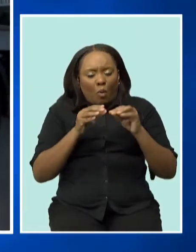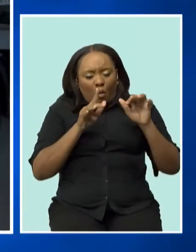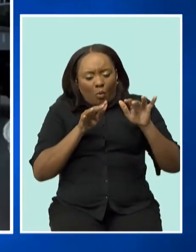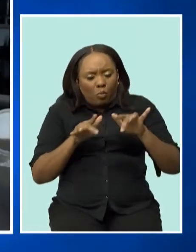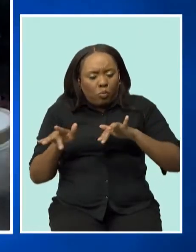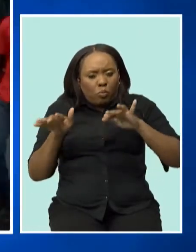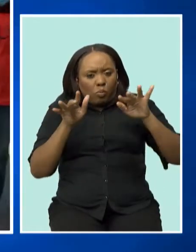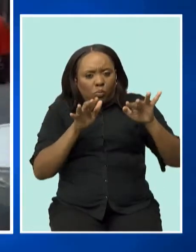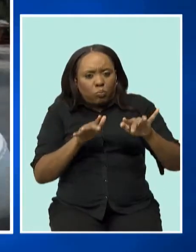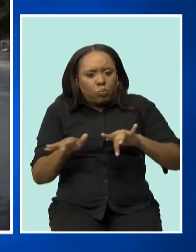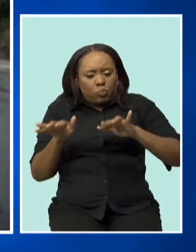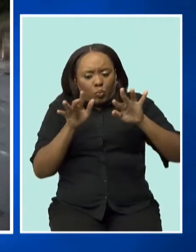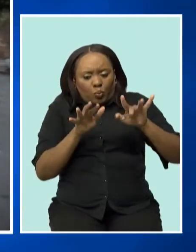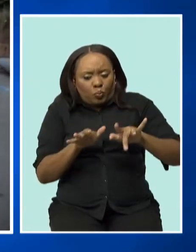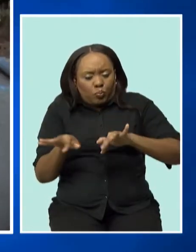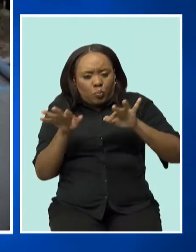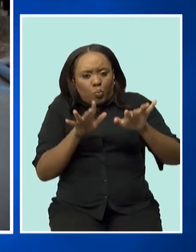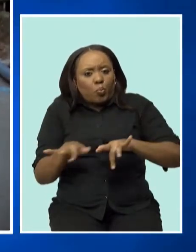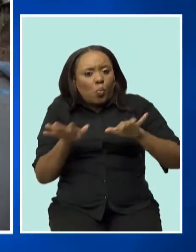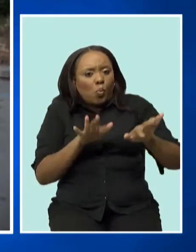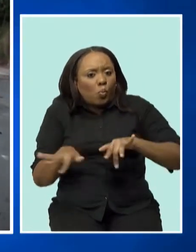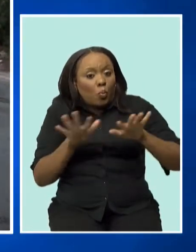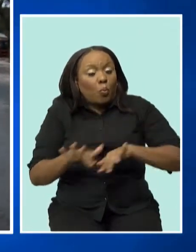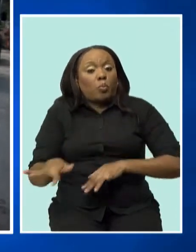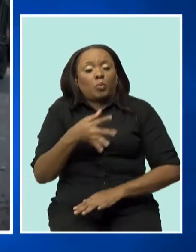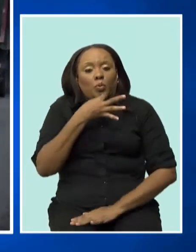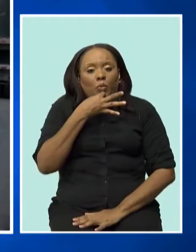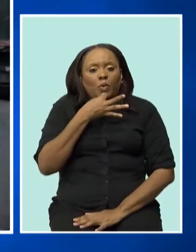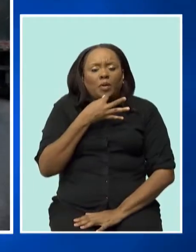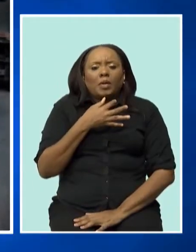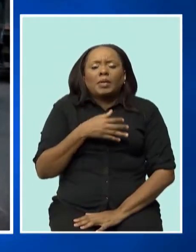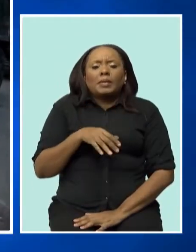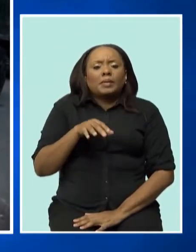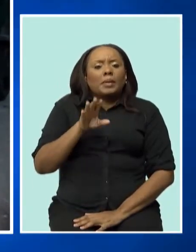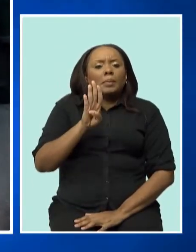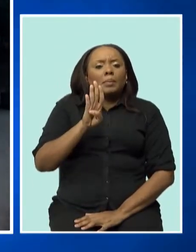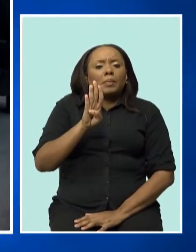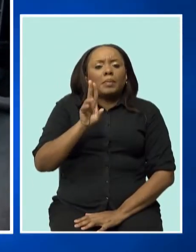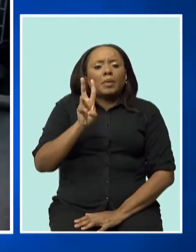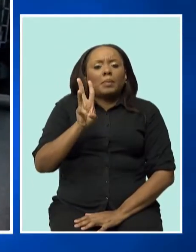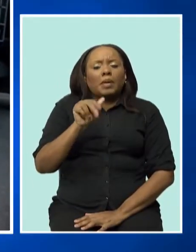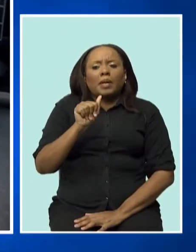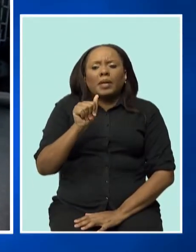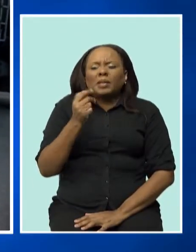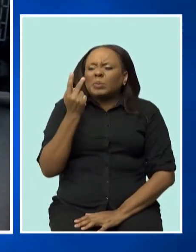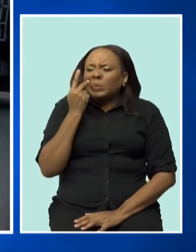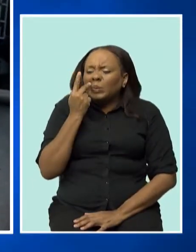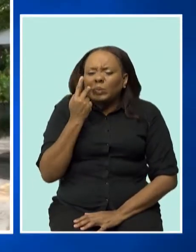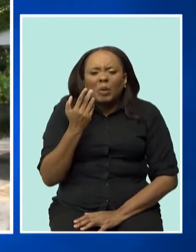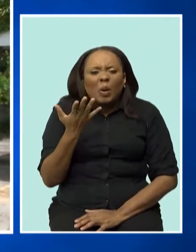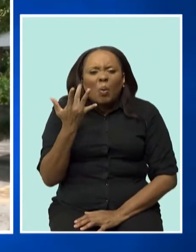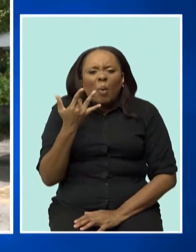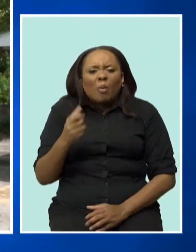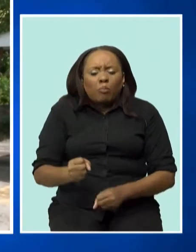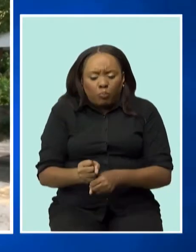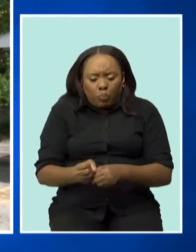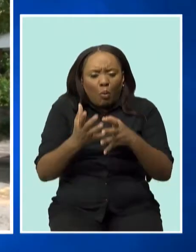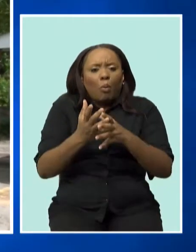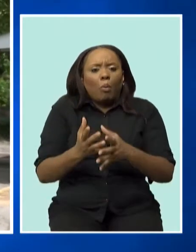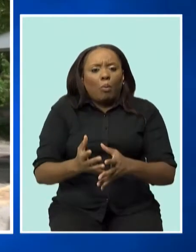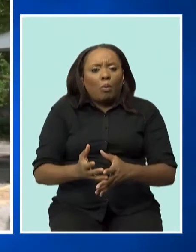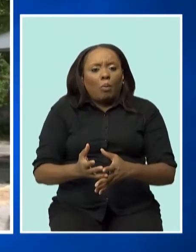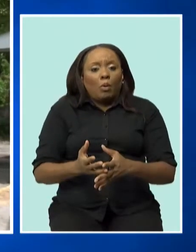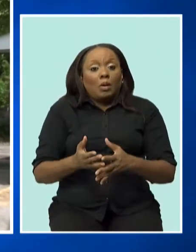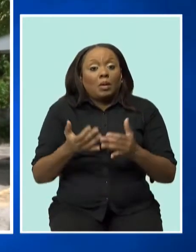the coming hours. The BWA is investigating the cause of these most recent ruptures. Earlier today, the Director of Engineering,